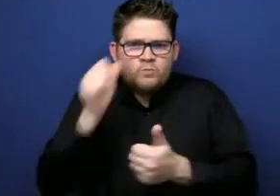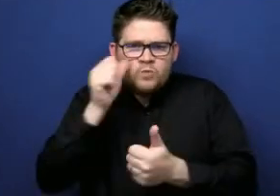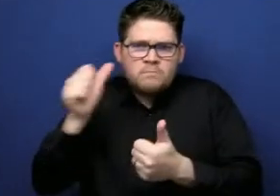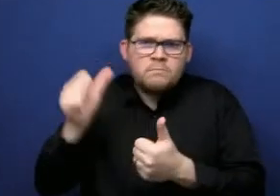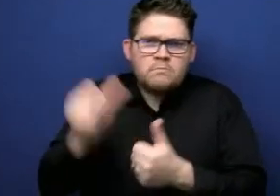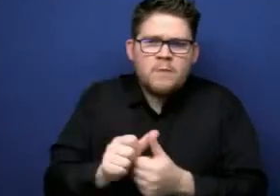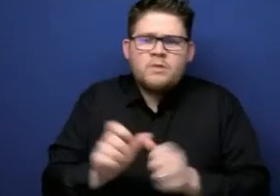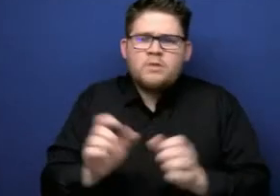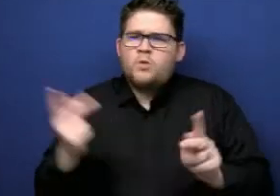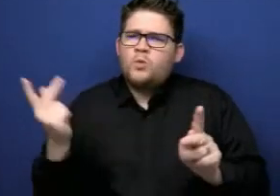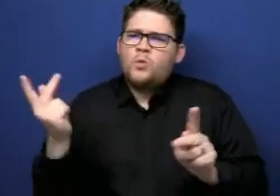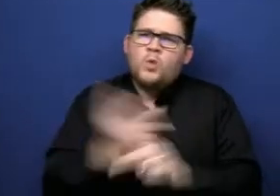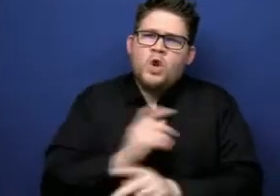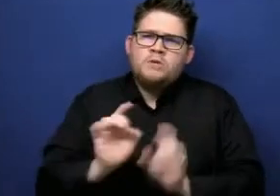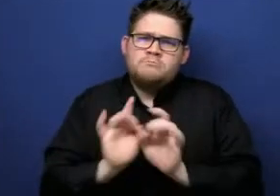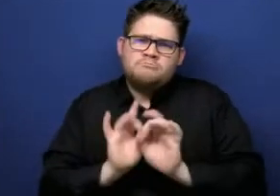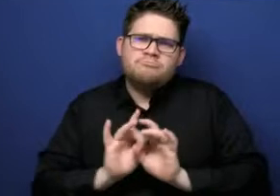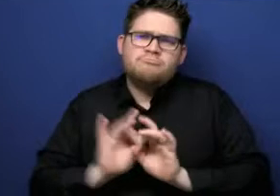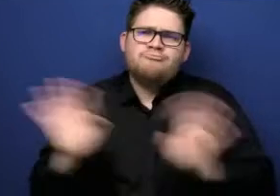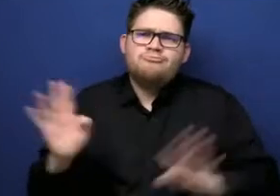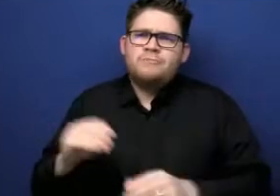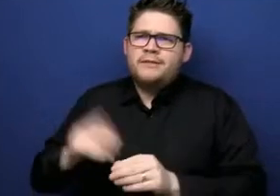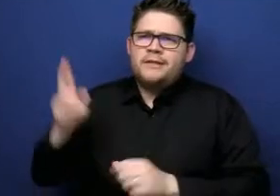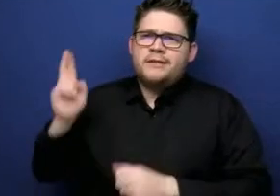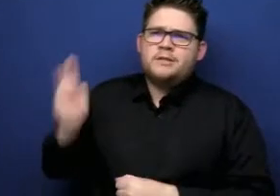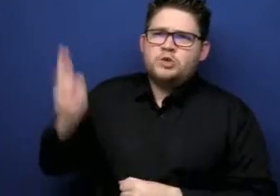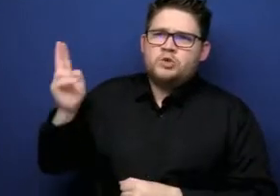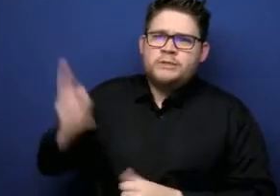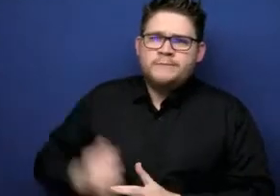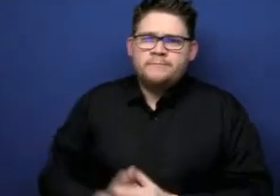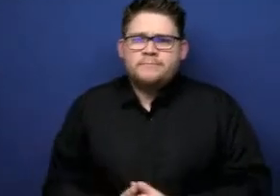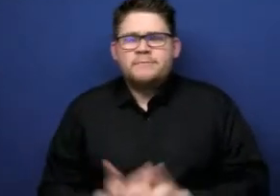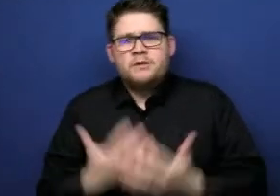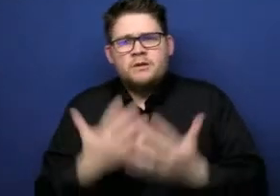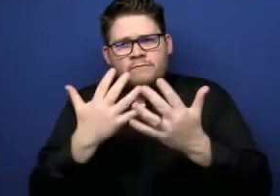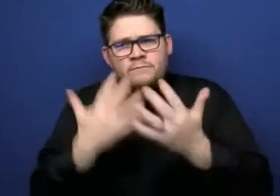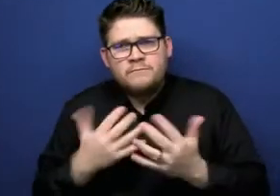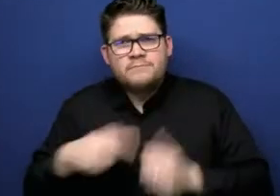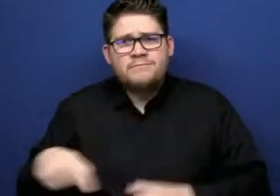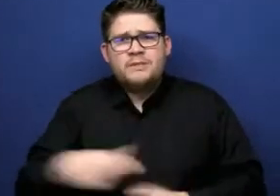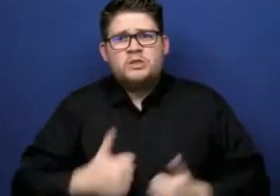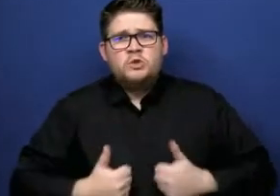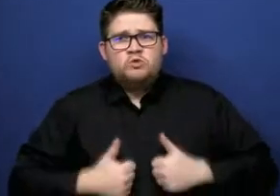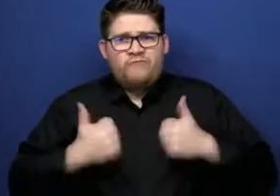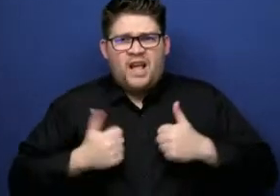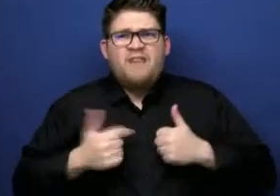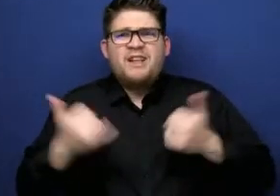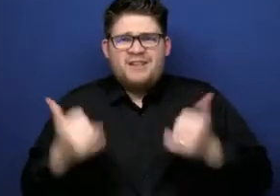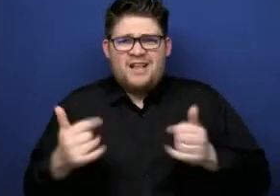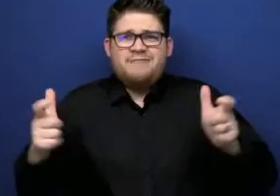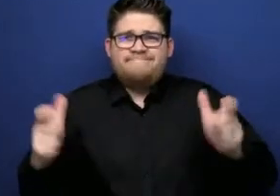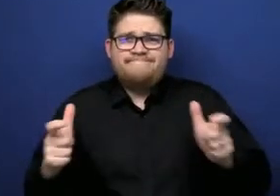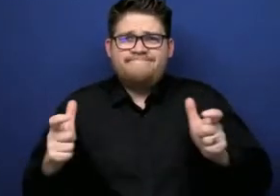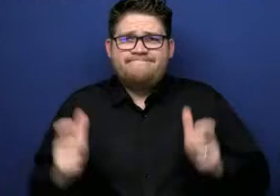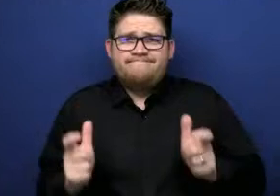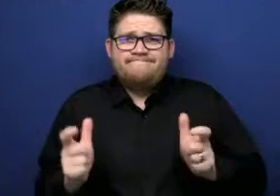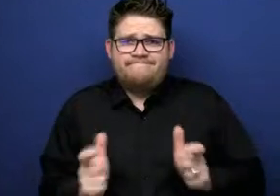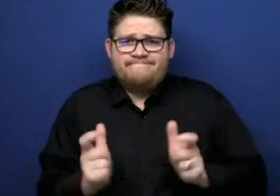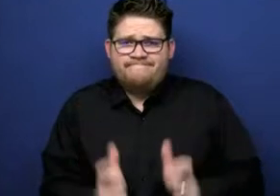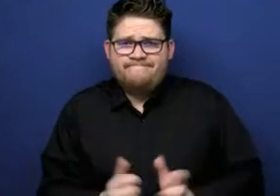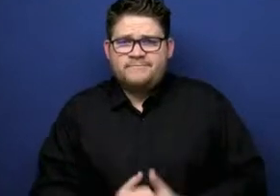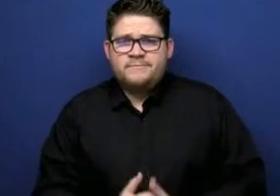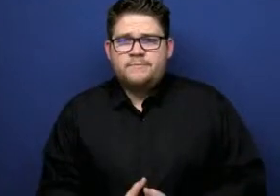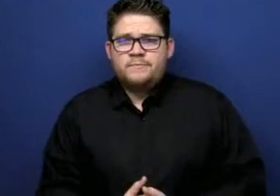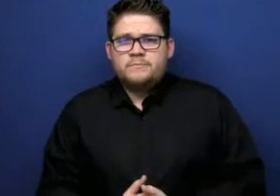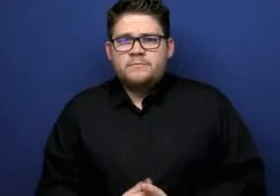are sadly joined by a dwindling number of survivors. And as the living memory of the Holocaust fades, the important act